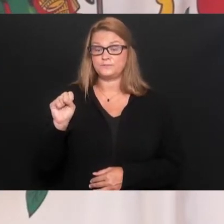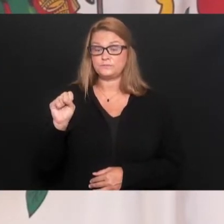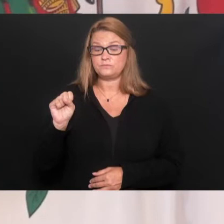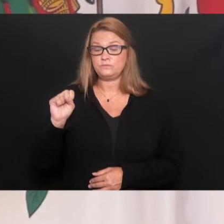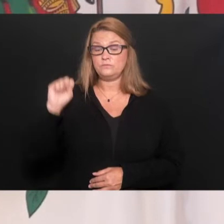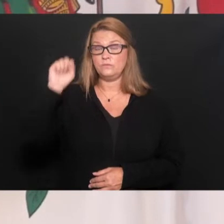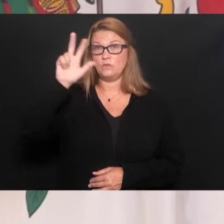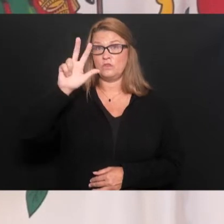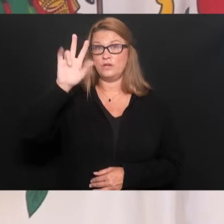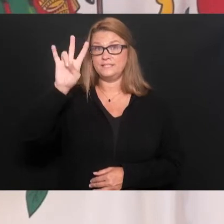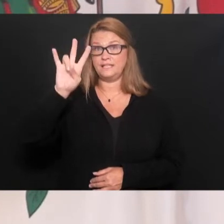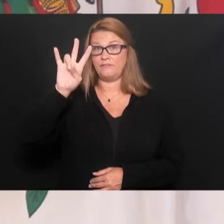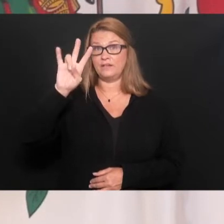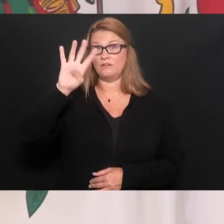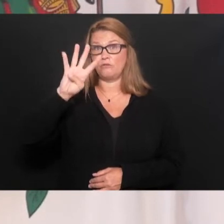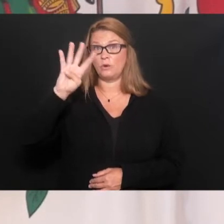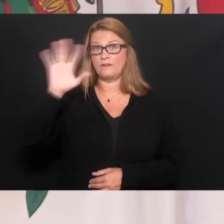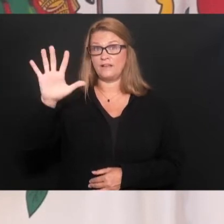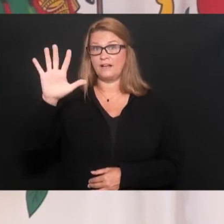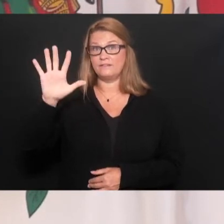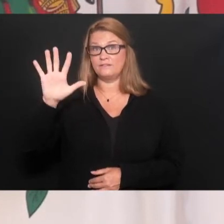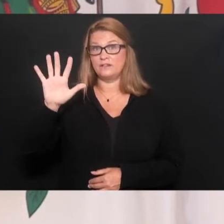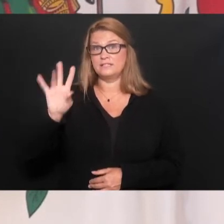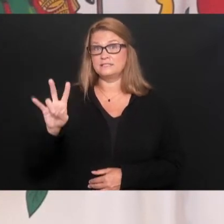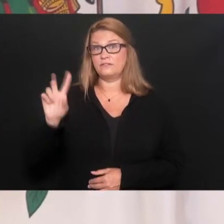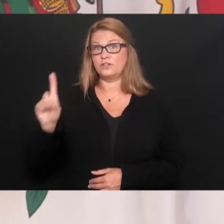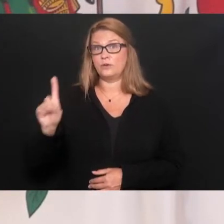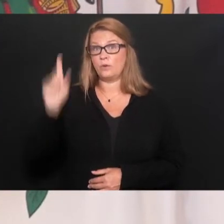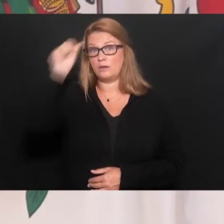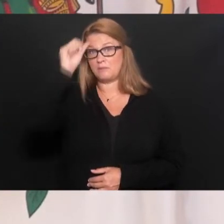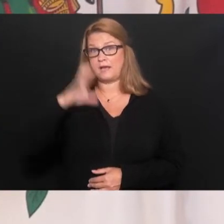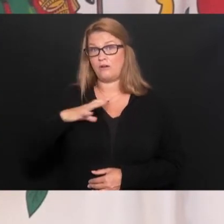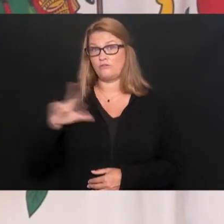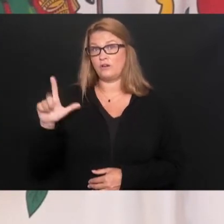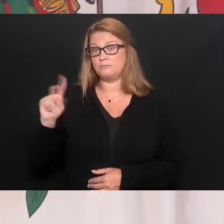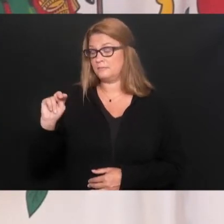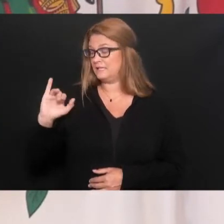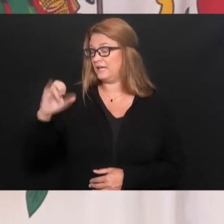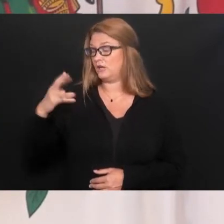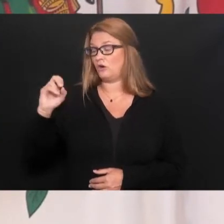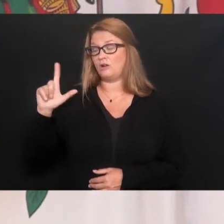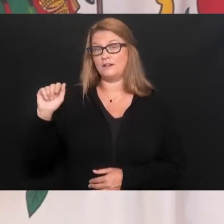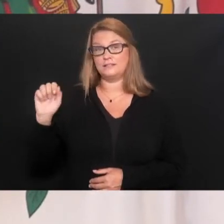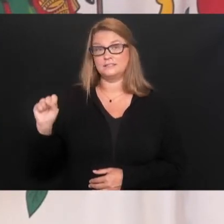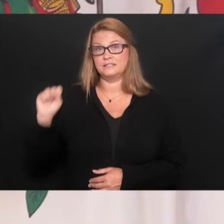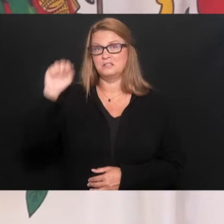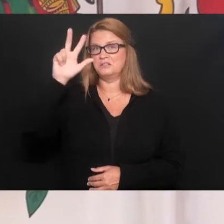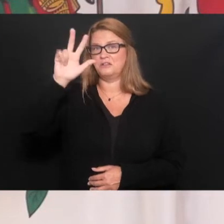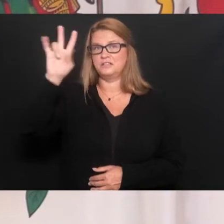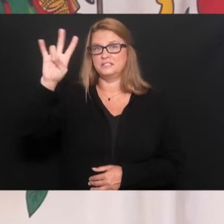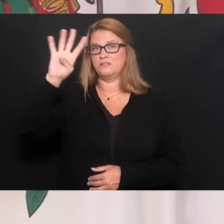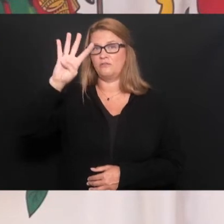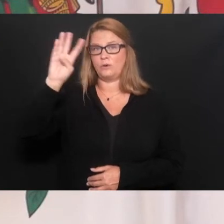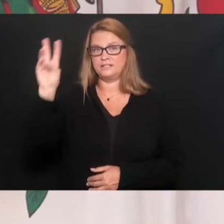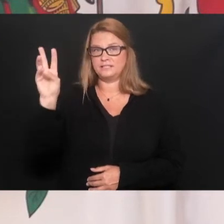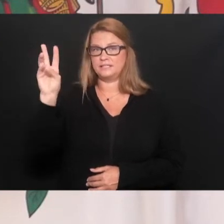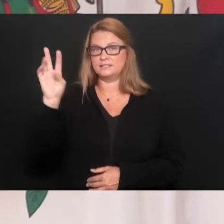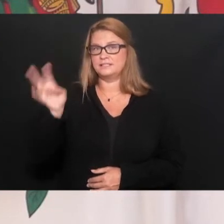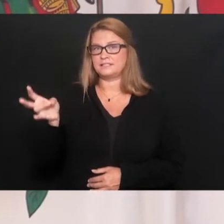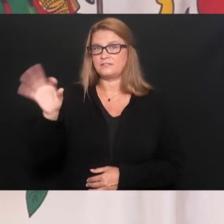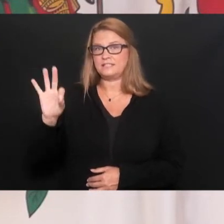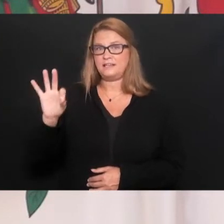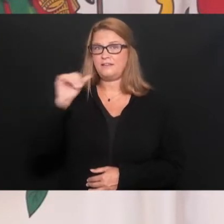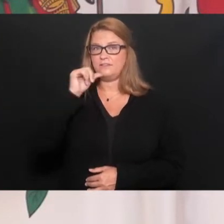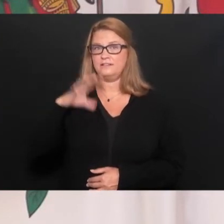The 3,745th death, a 71-year-old male from Nicholas County. The 3,746th death, a